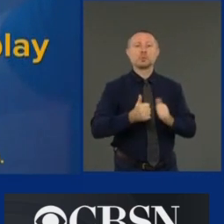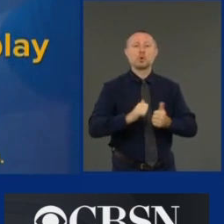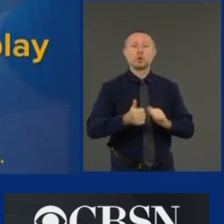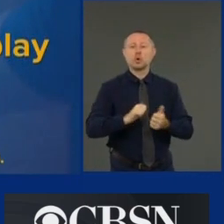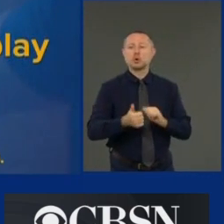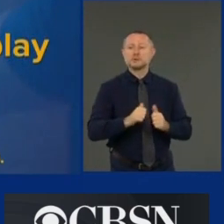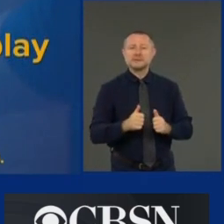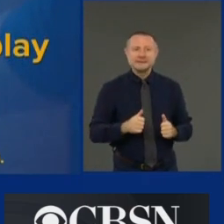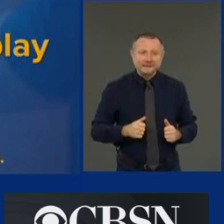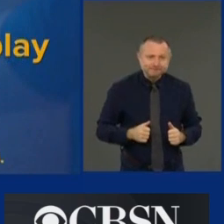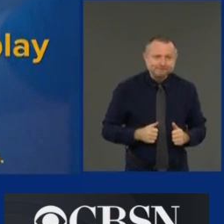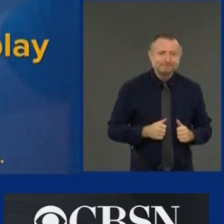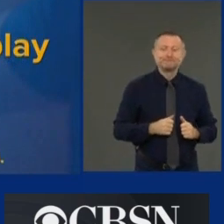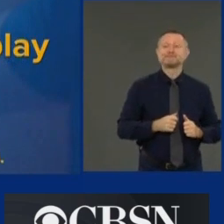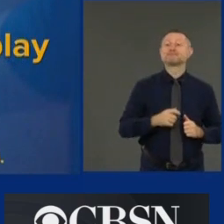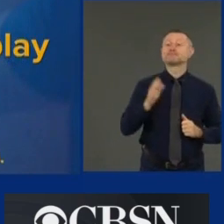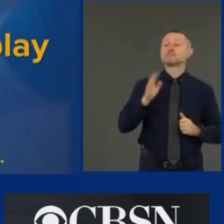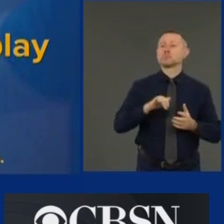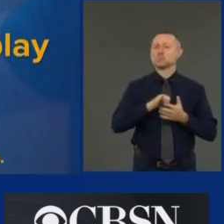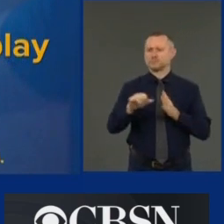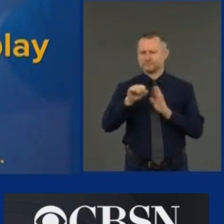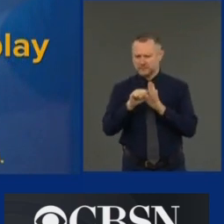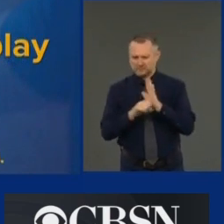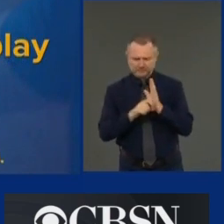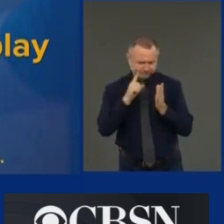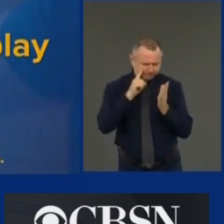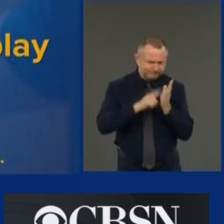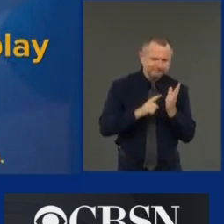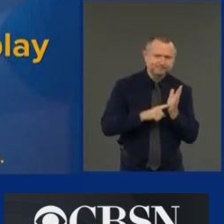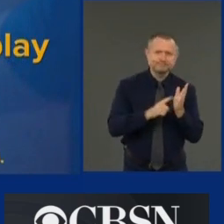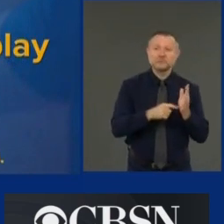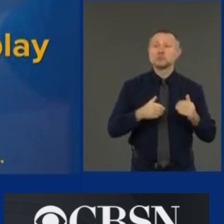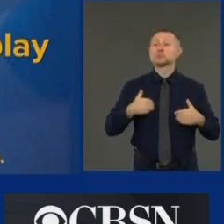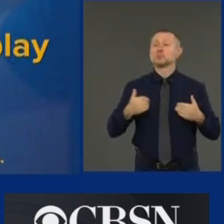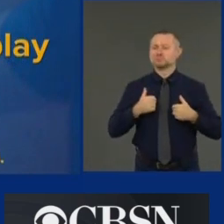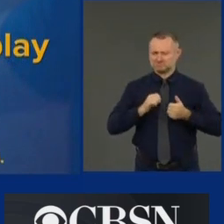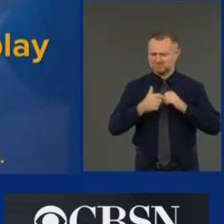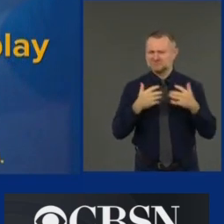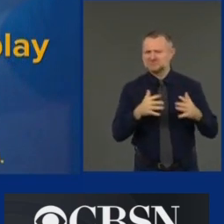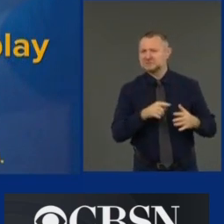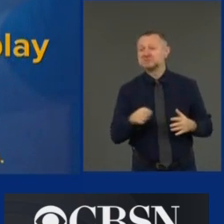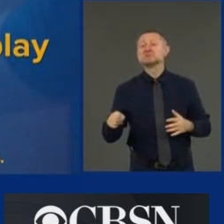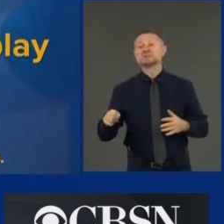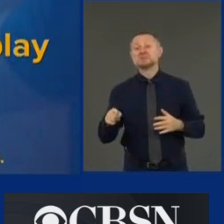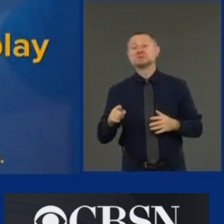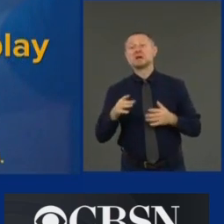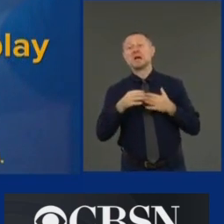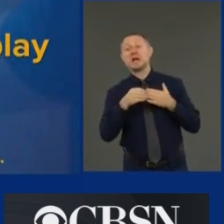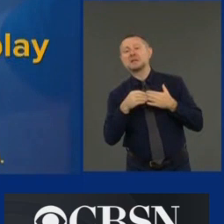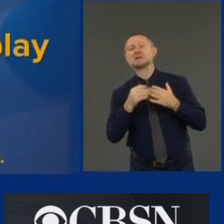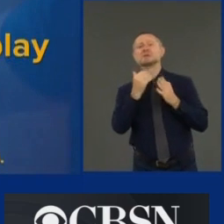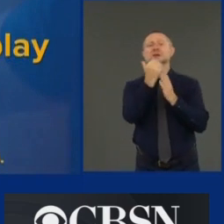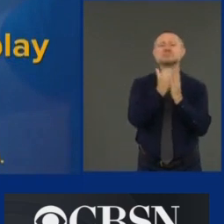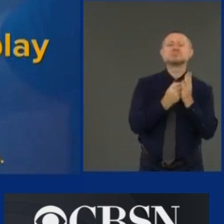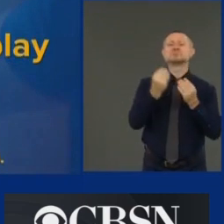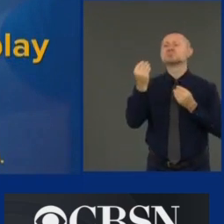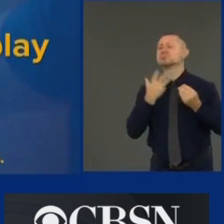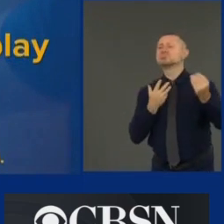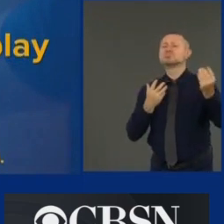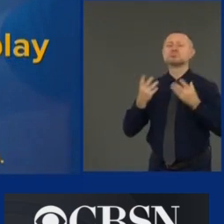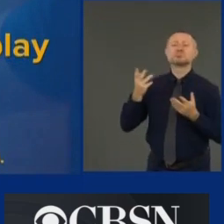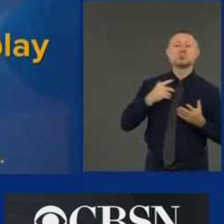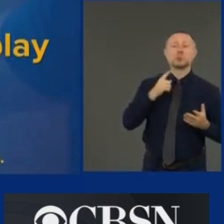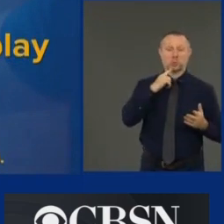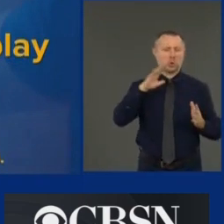The state has done a lot of research on youth sports, and the guidance we've come up with is this: what's called lower